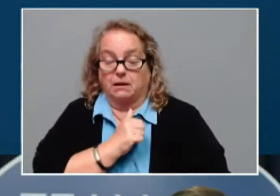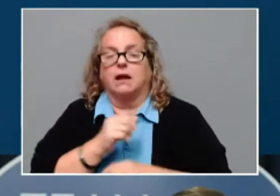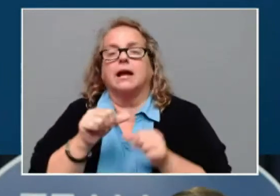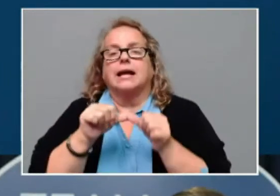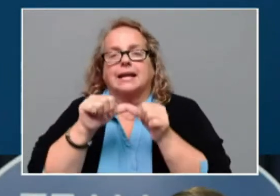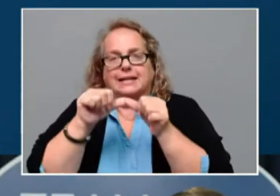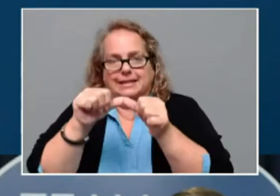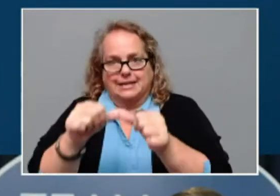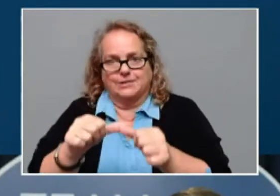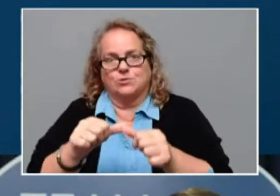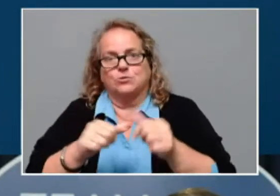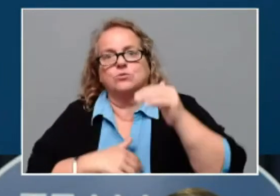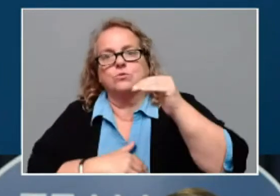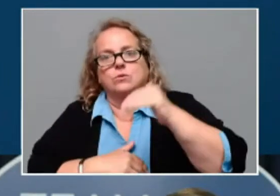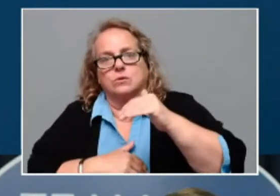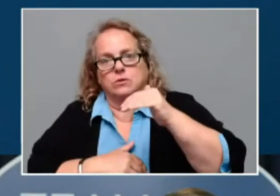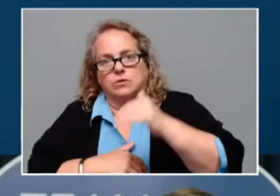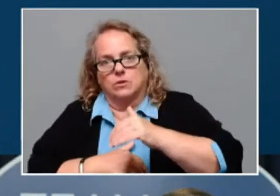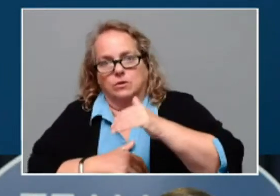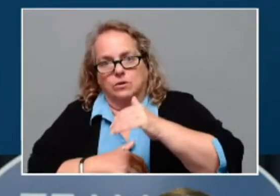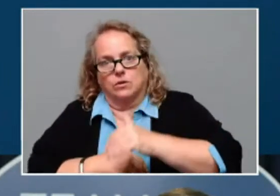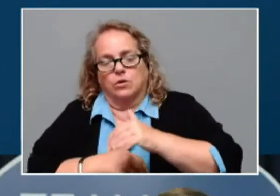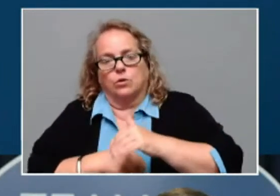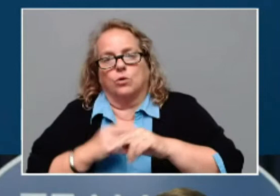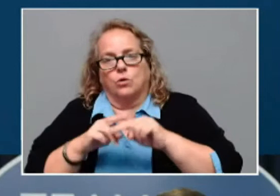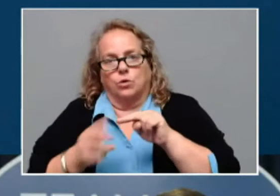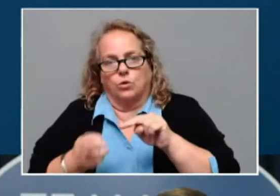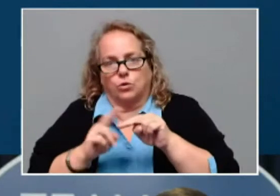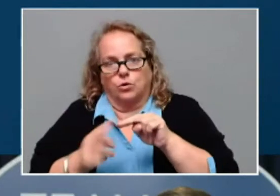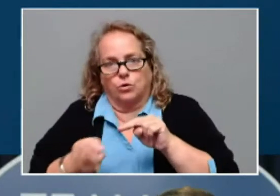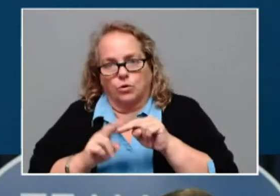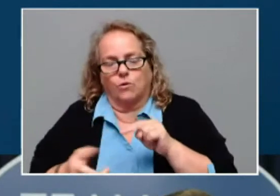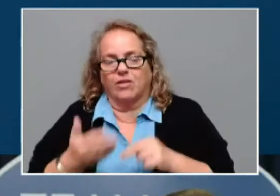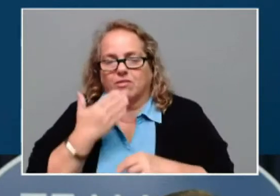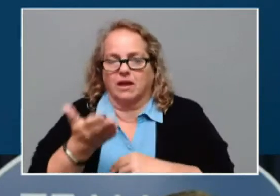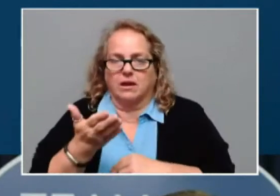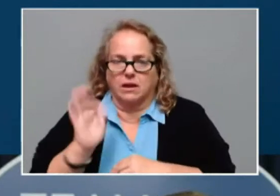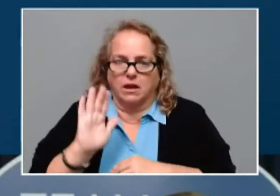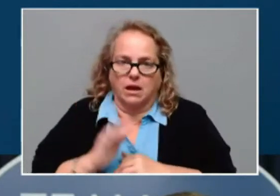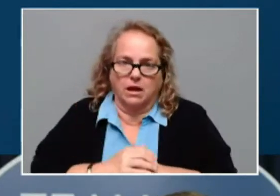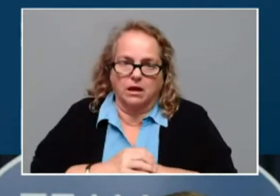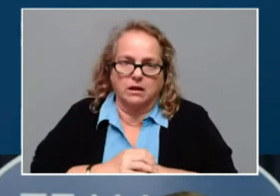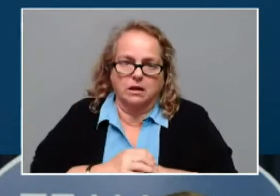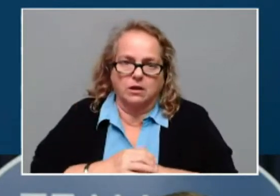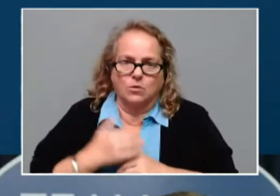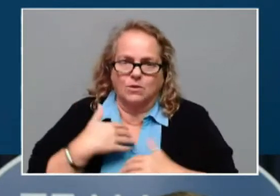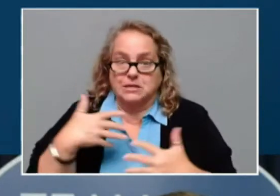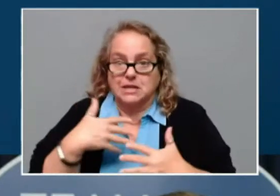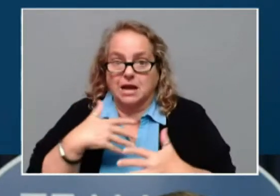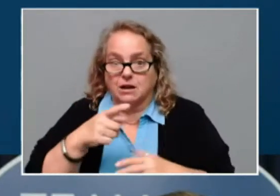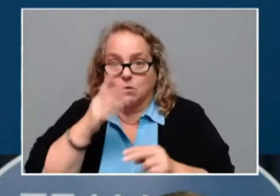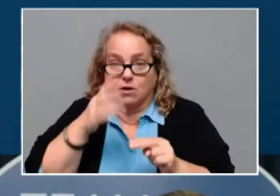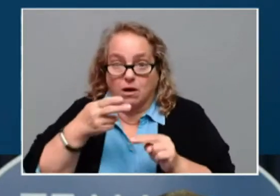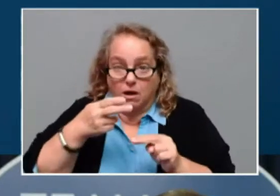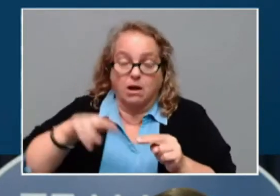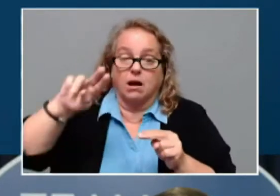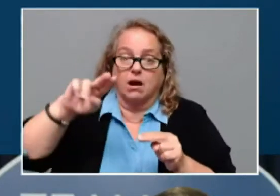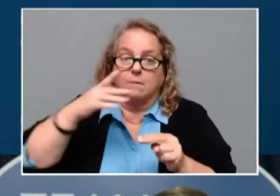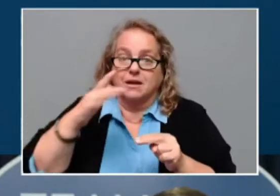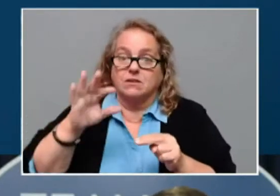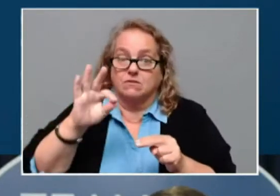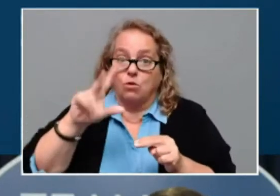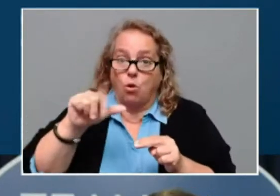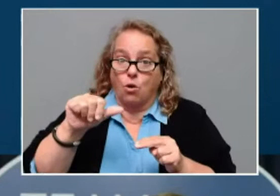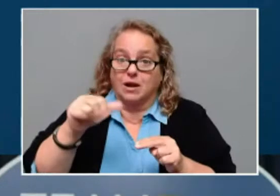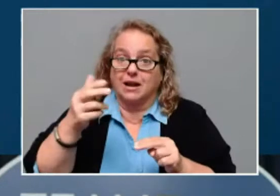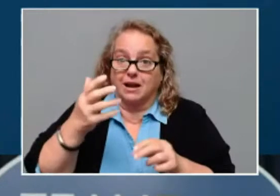Thank God. We saw this and we wondered if it would pop back up. Florida had a bit of a flare up at some point. Right now,